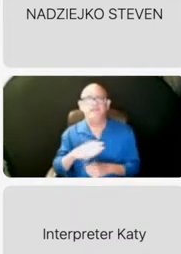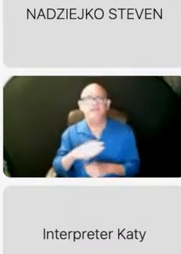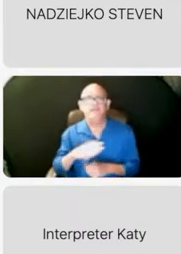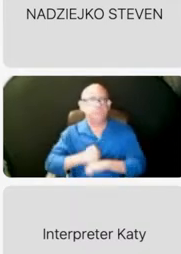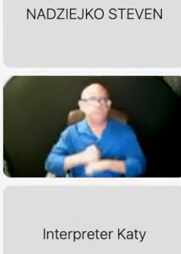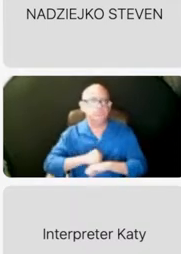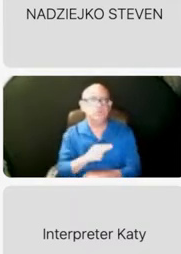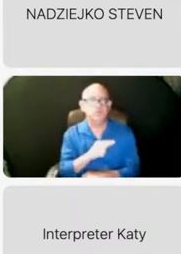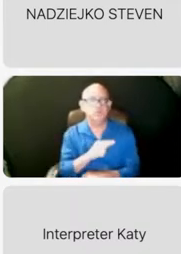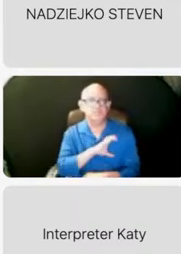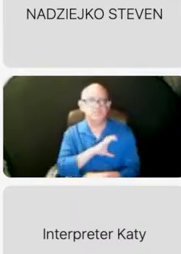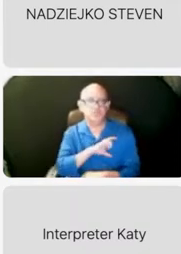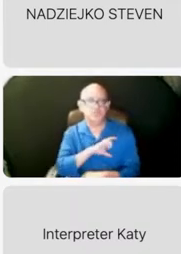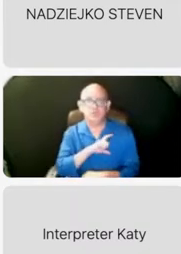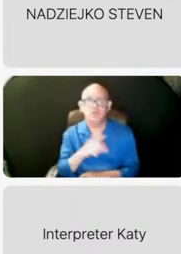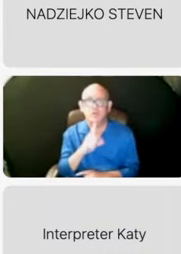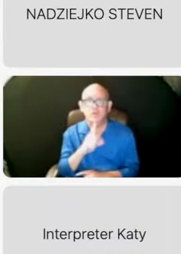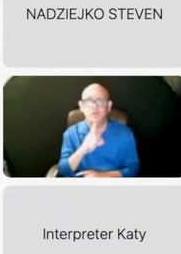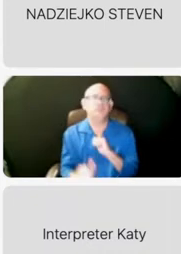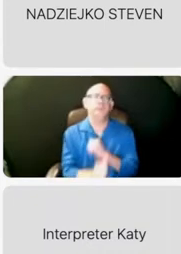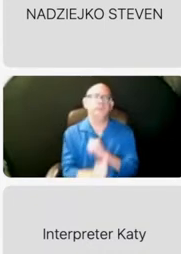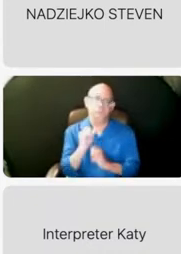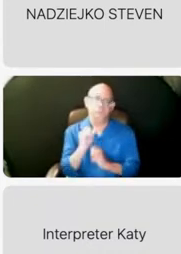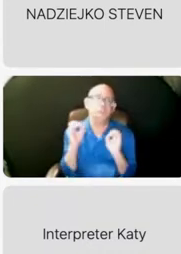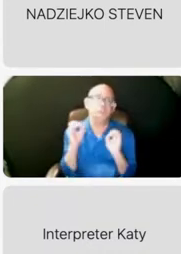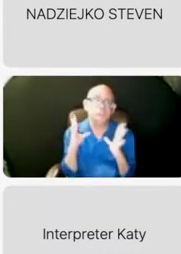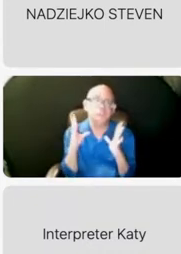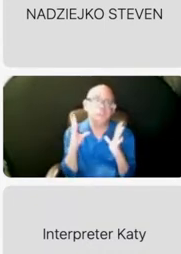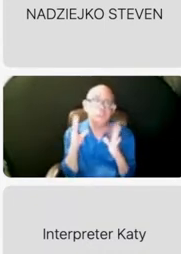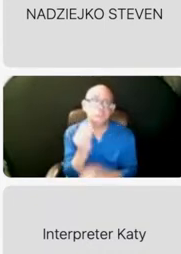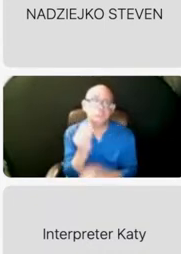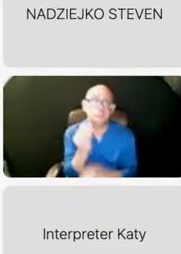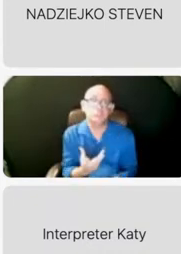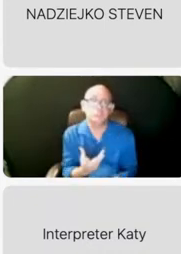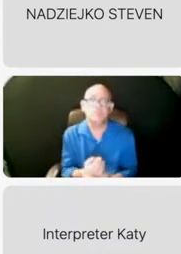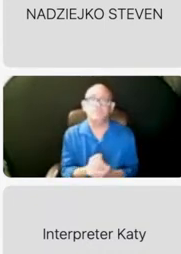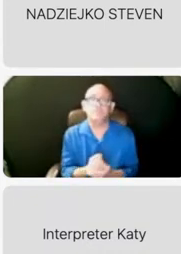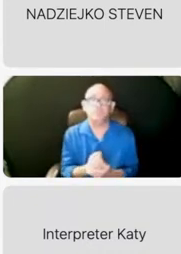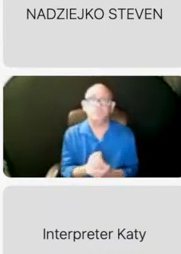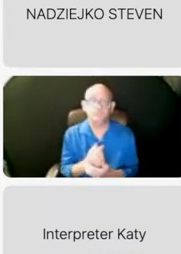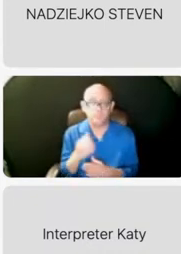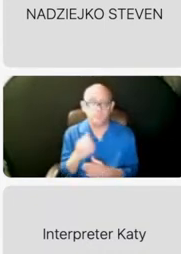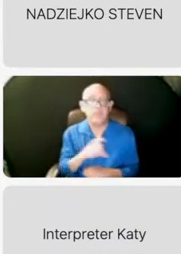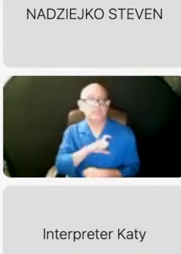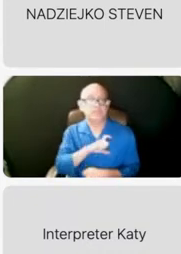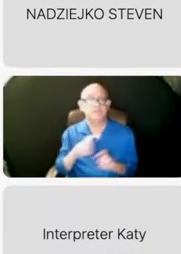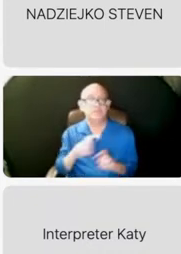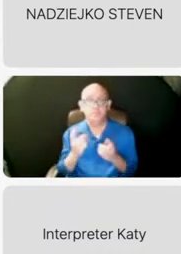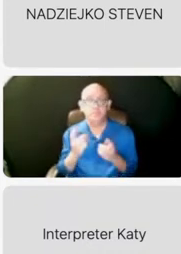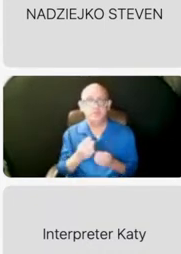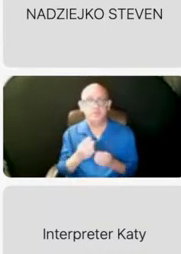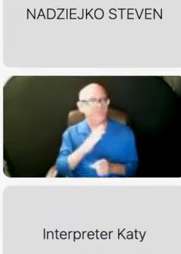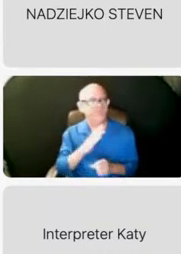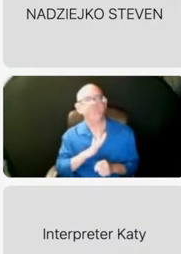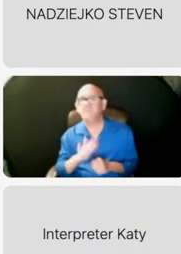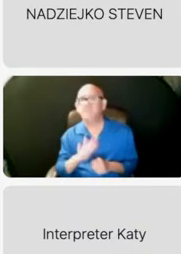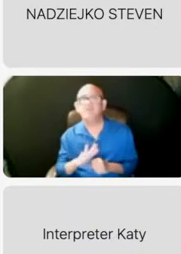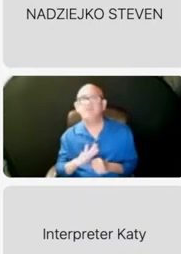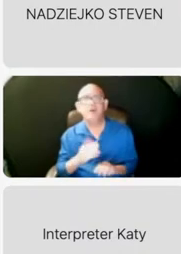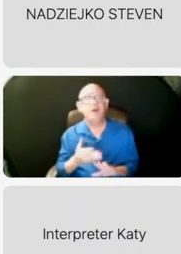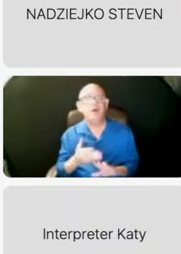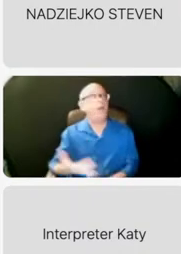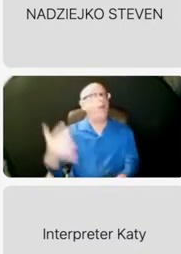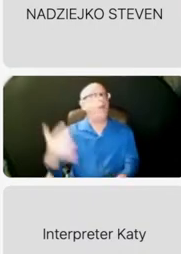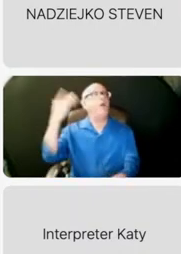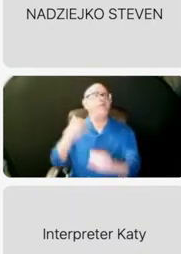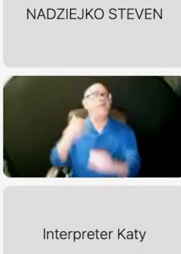serious threat to all of us the security department has been inadequate long before the pandemic so let's stop